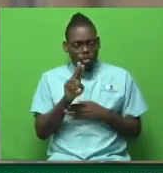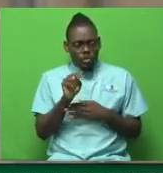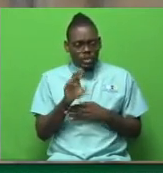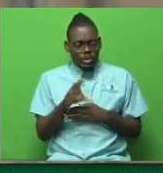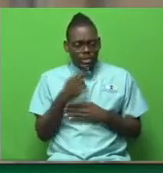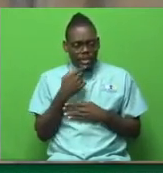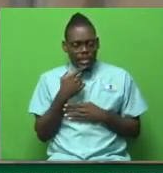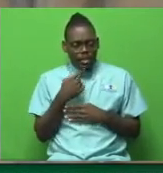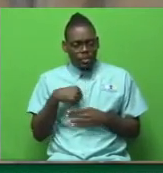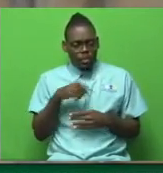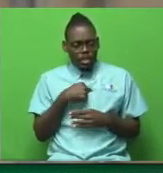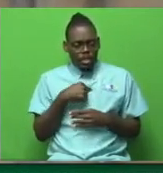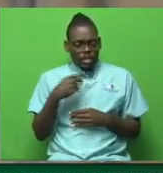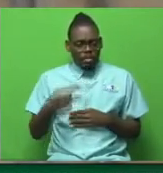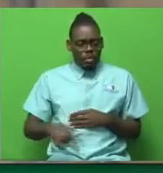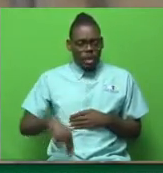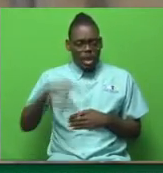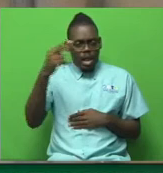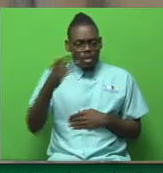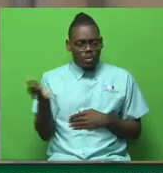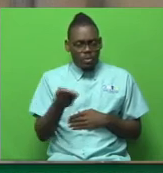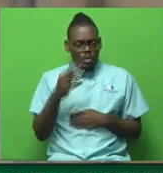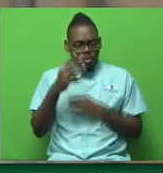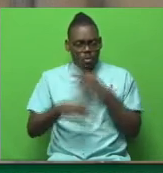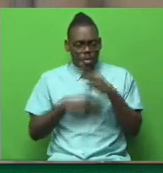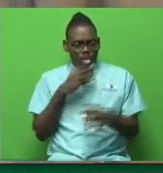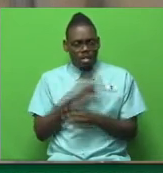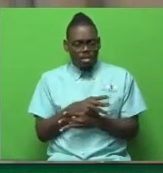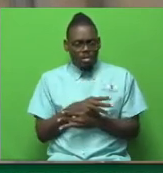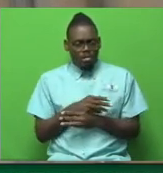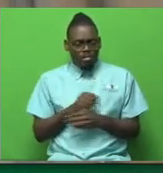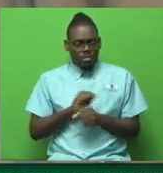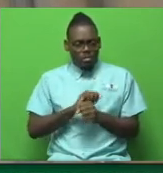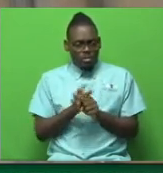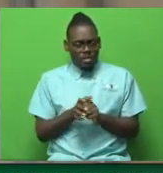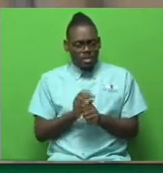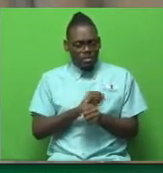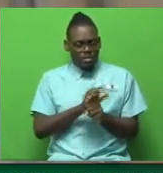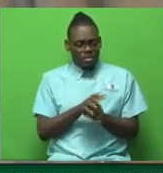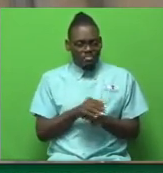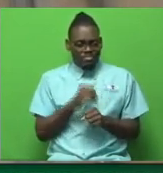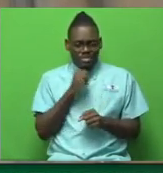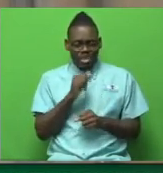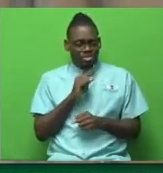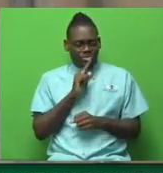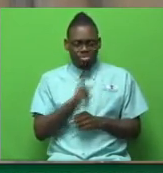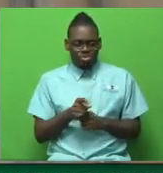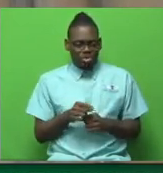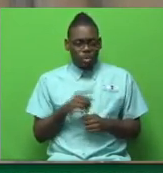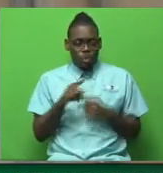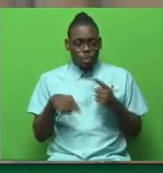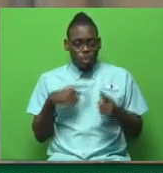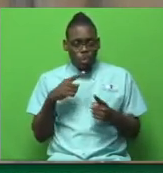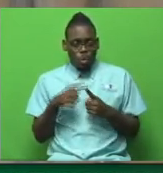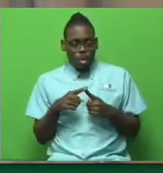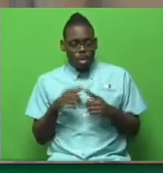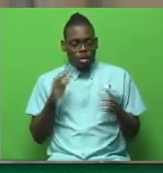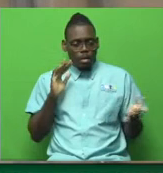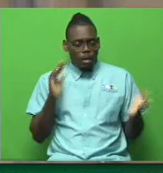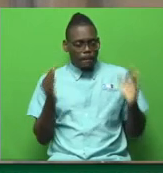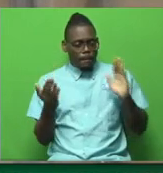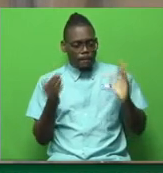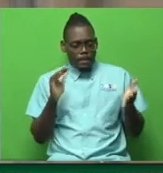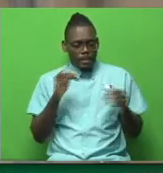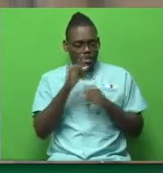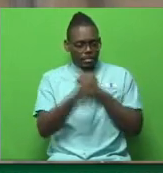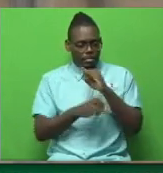covet in the world untrue when you look at the international data and